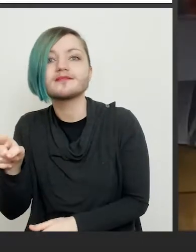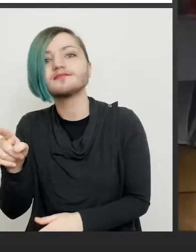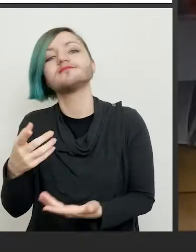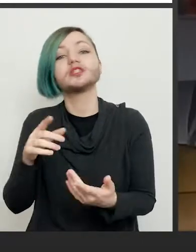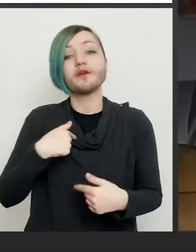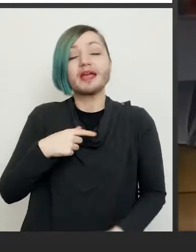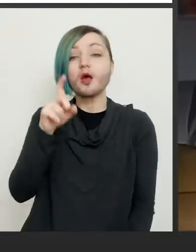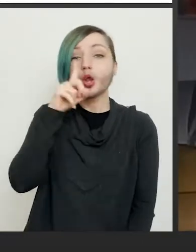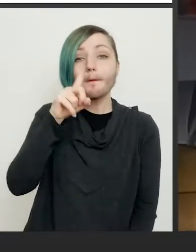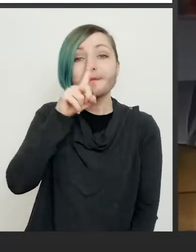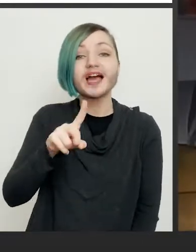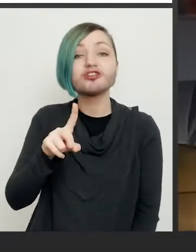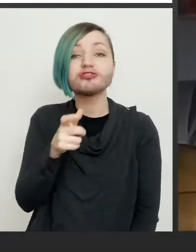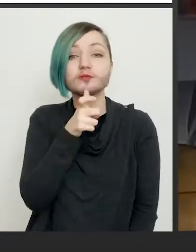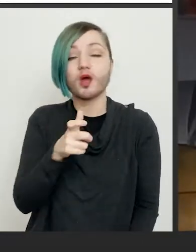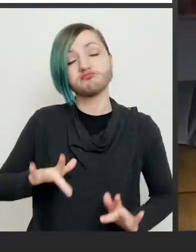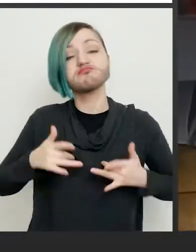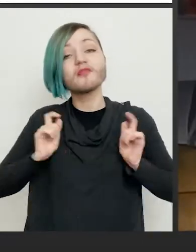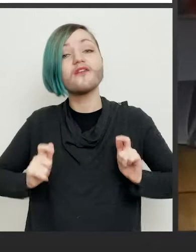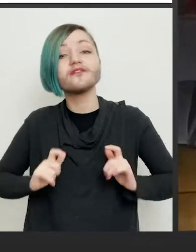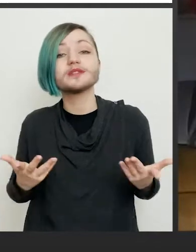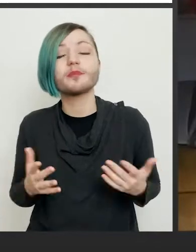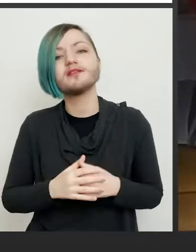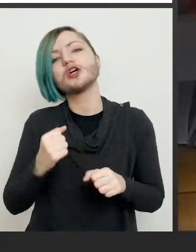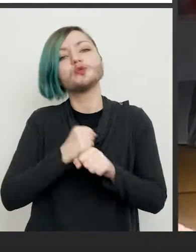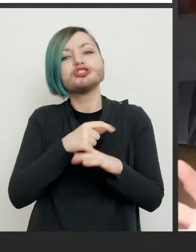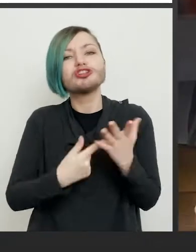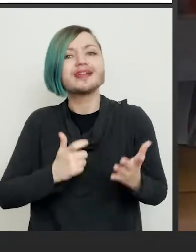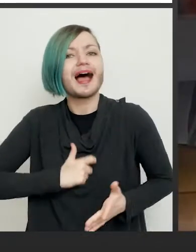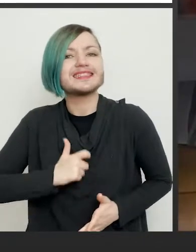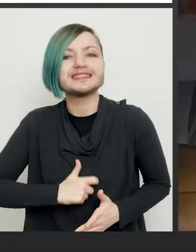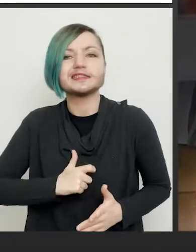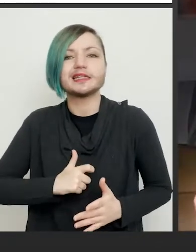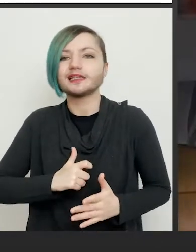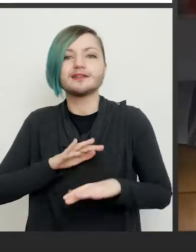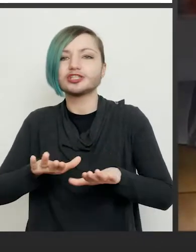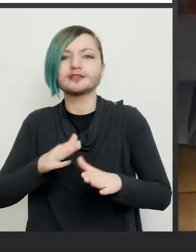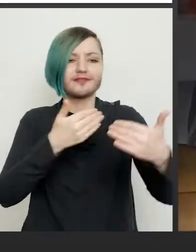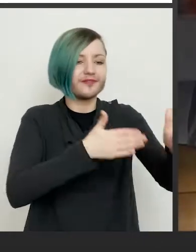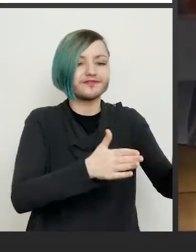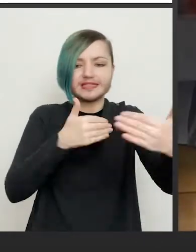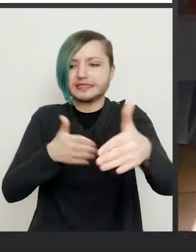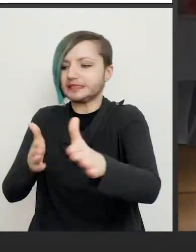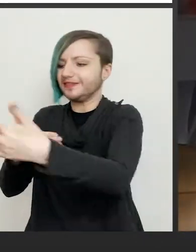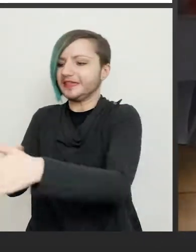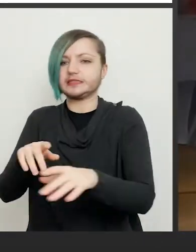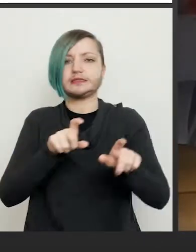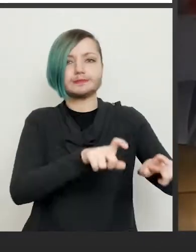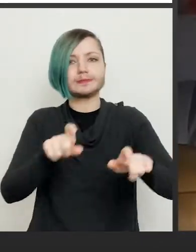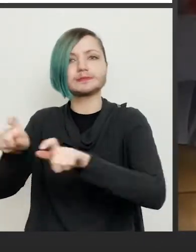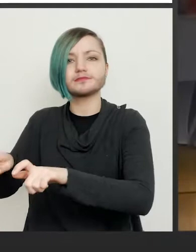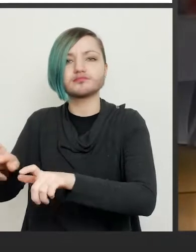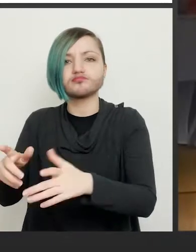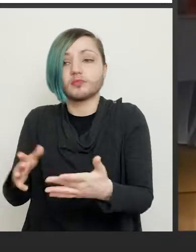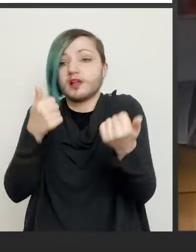feels comfortable as well. And, my gender identity just doesn't really fit in any of these categories, and that's okay.